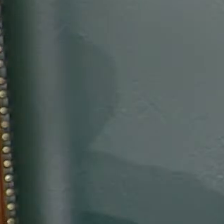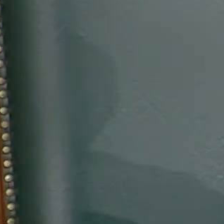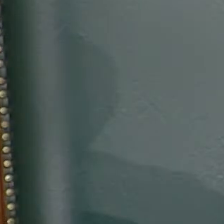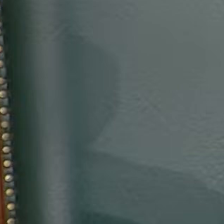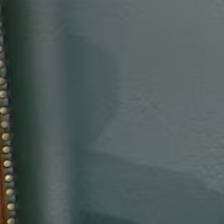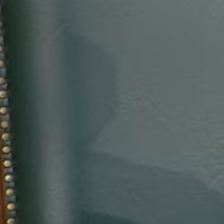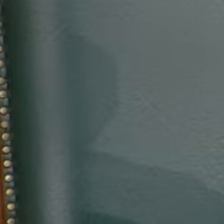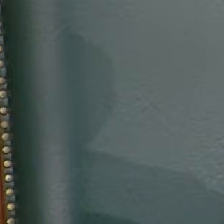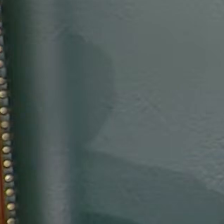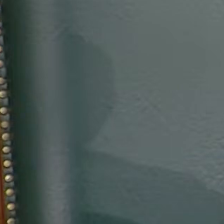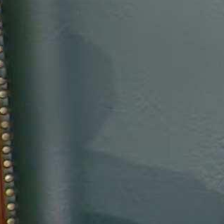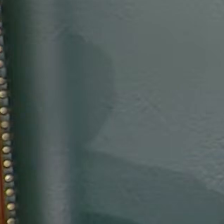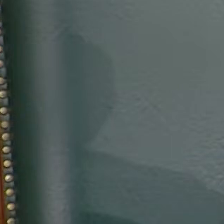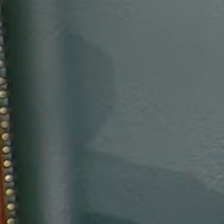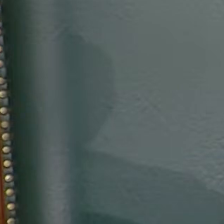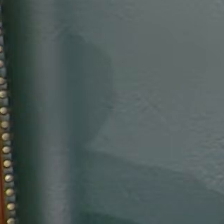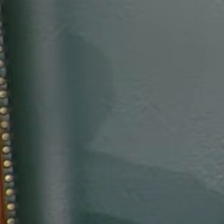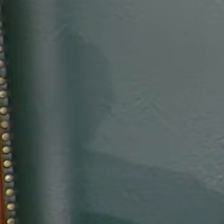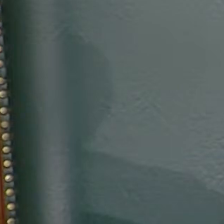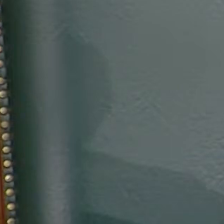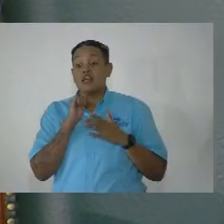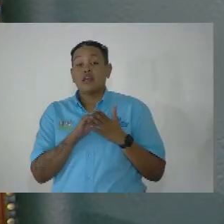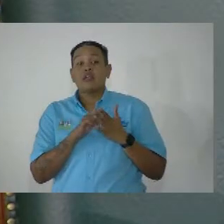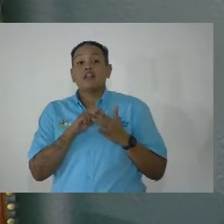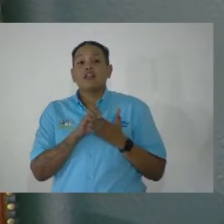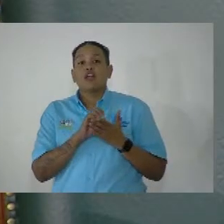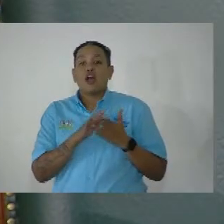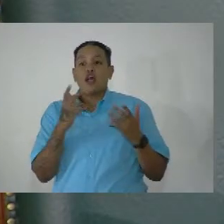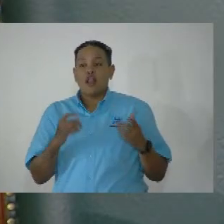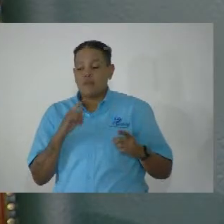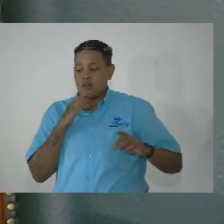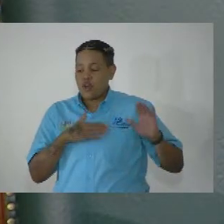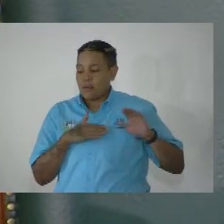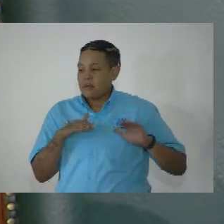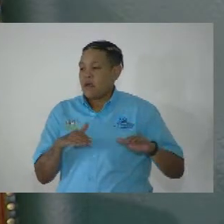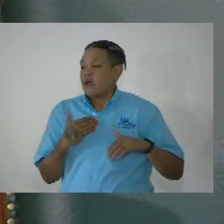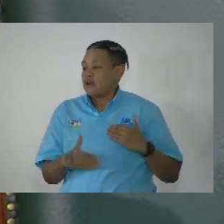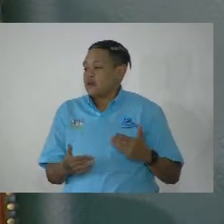to continue the agenda until the documents come and then we will recommit.